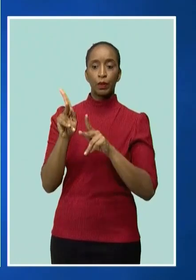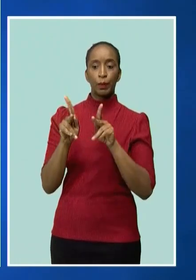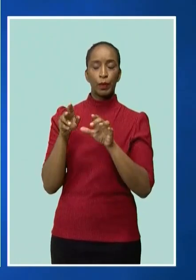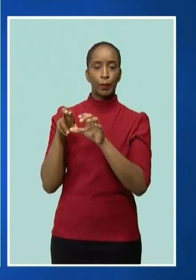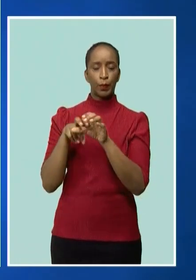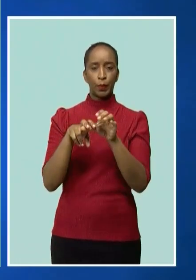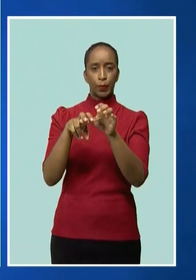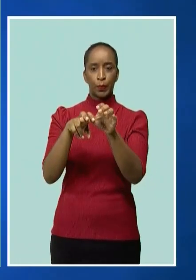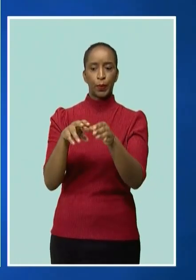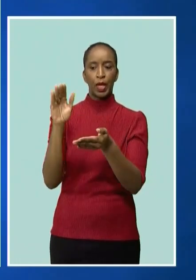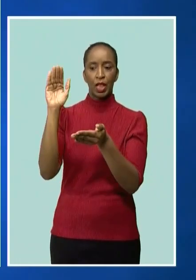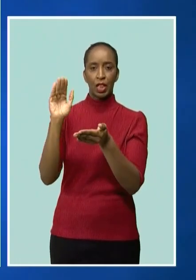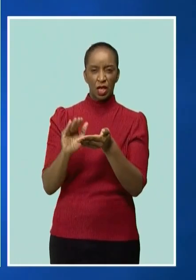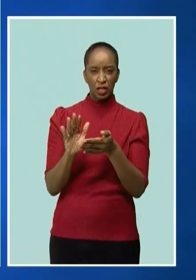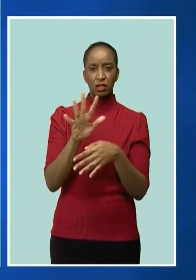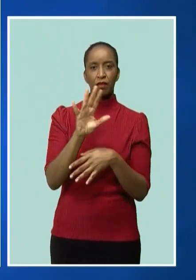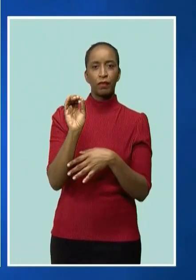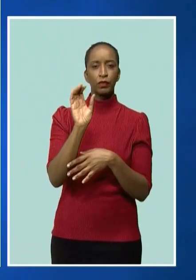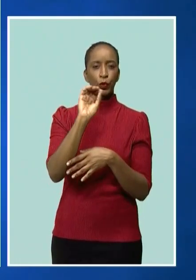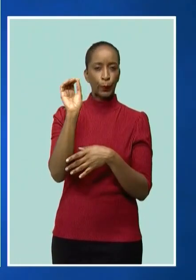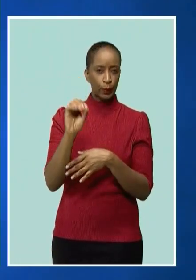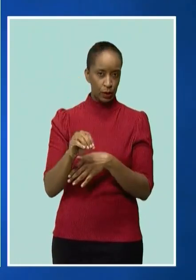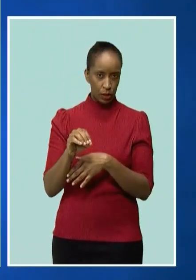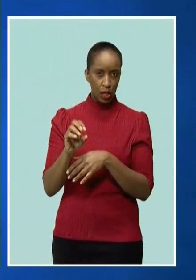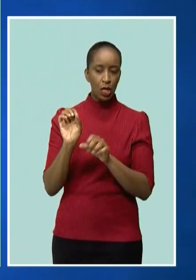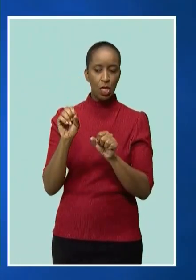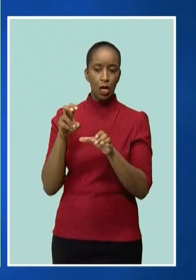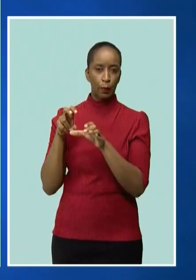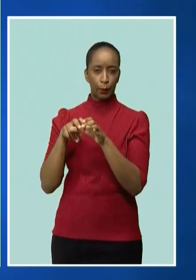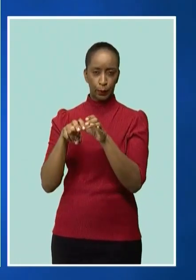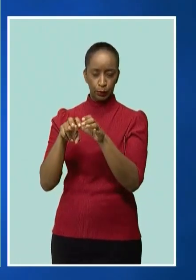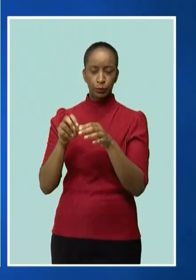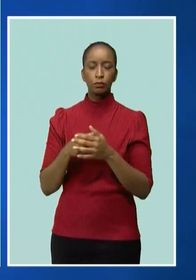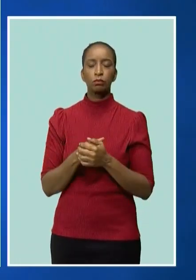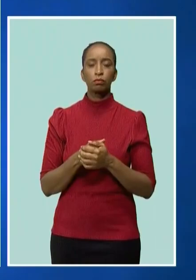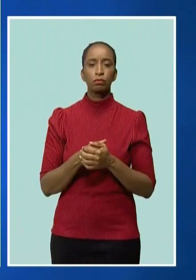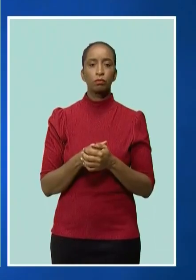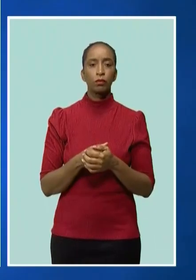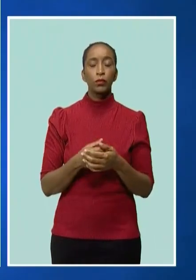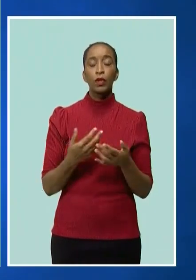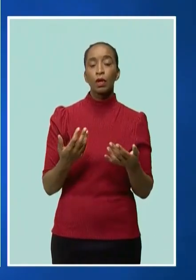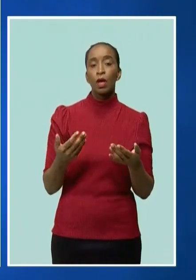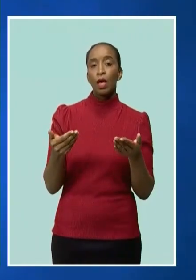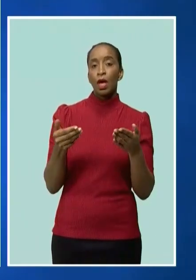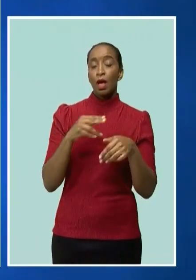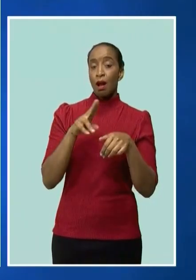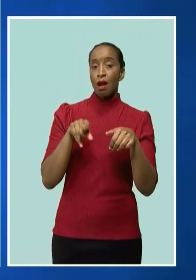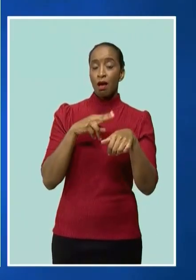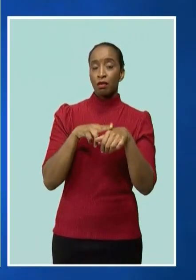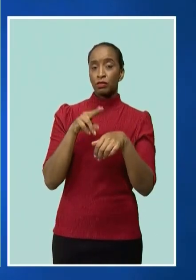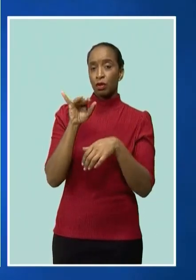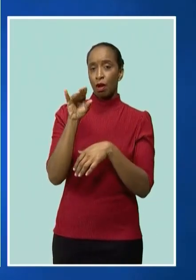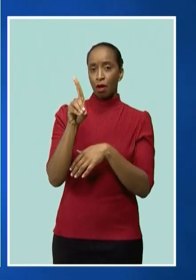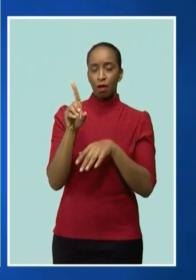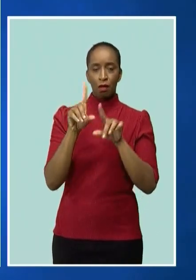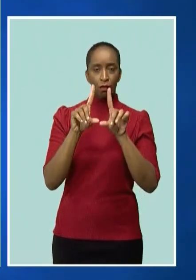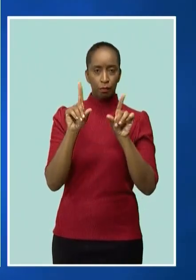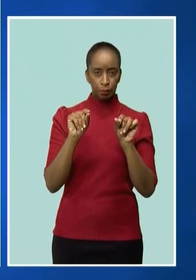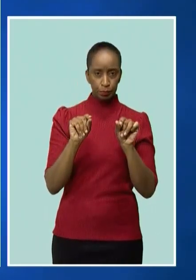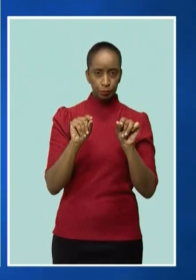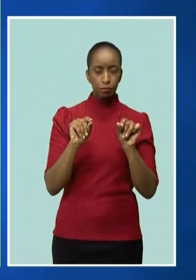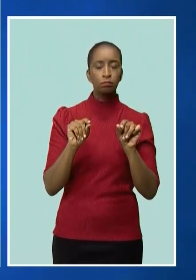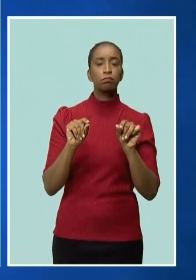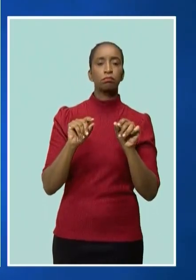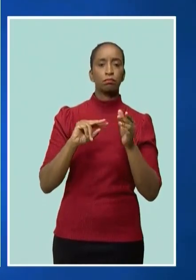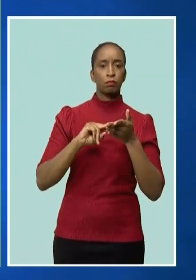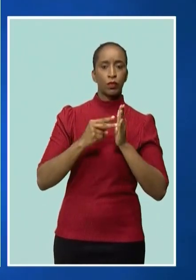rational understanding. The Prime Minister said the national identification card will make transactions between government and